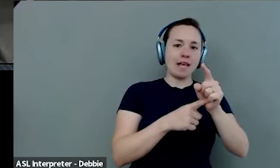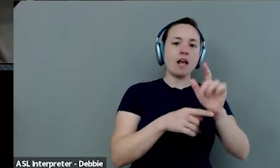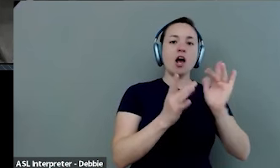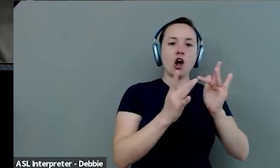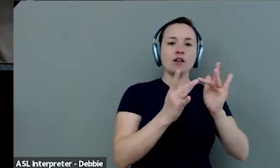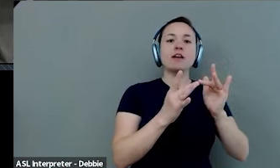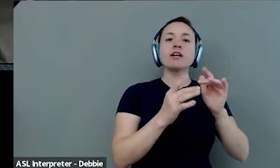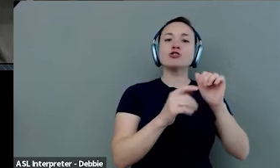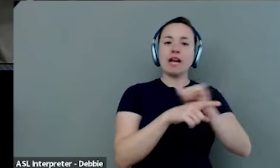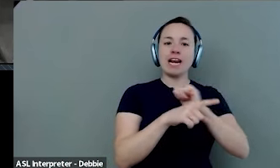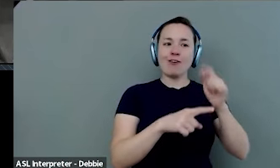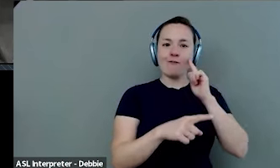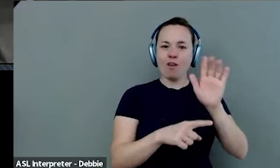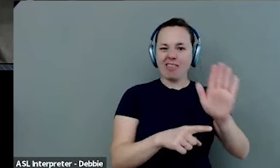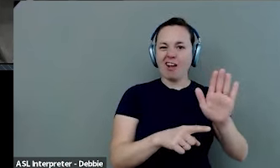assessed language.